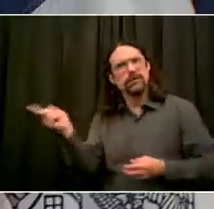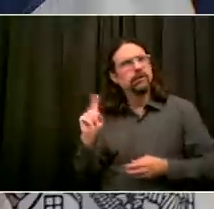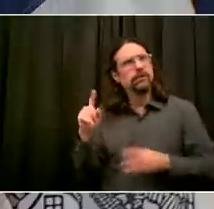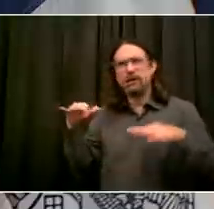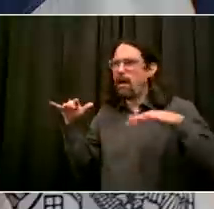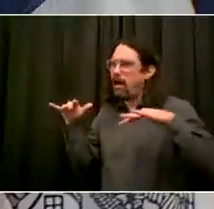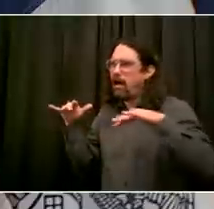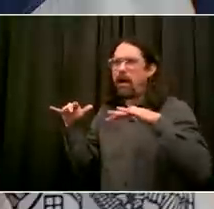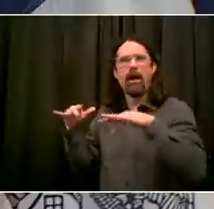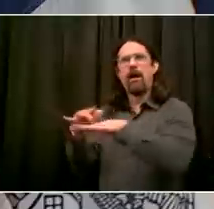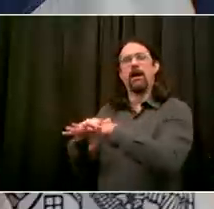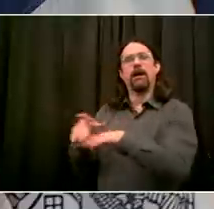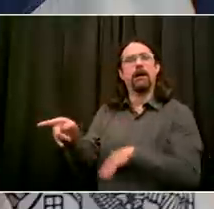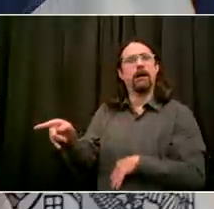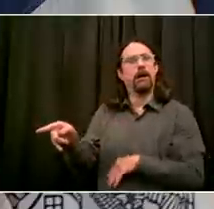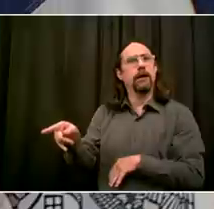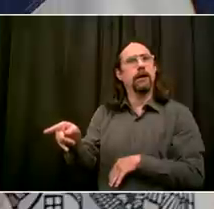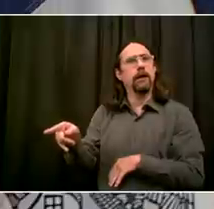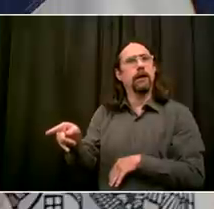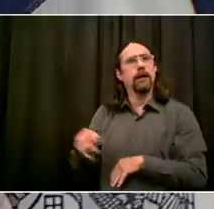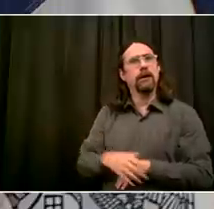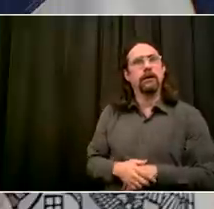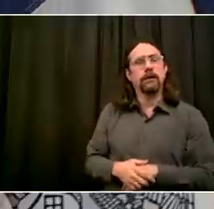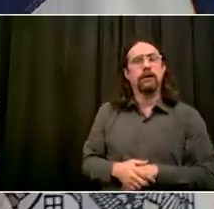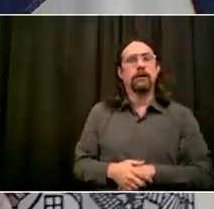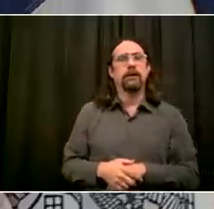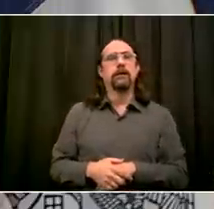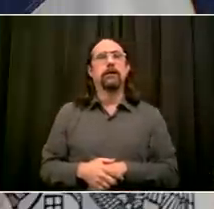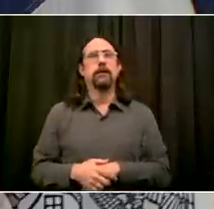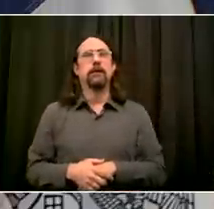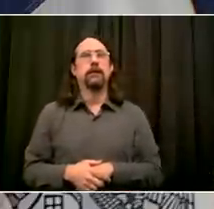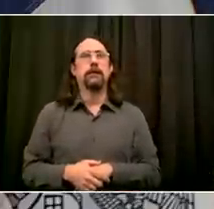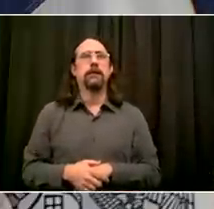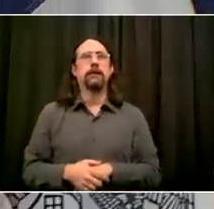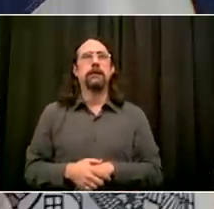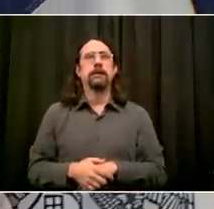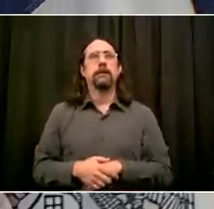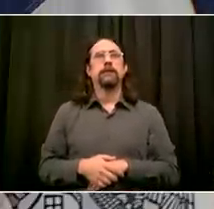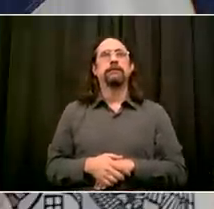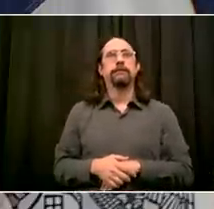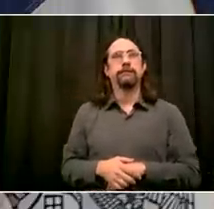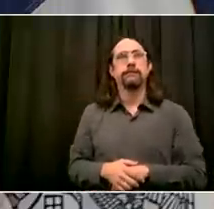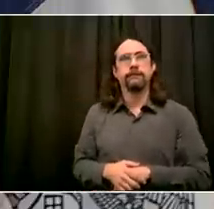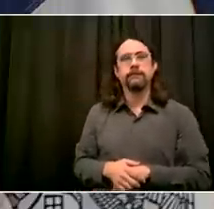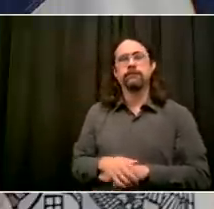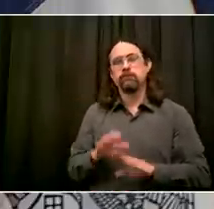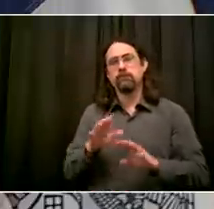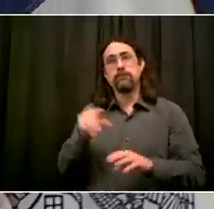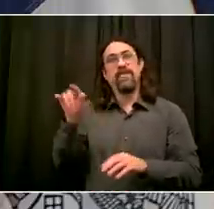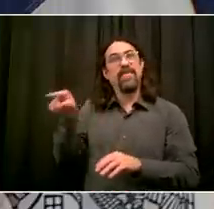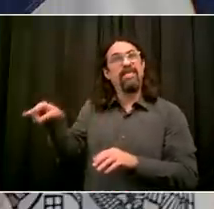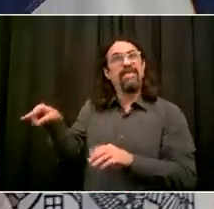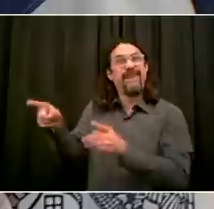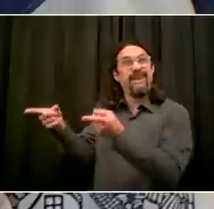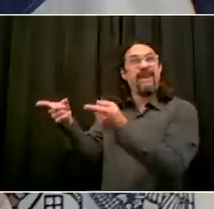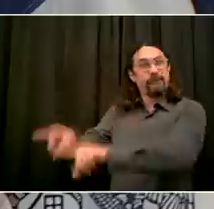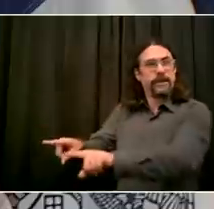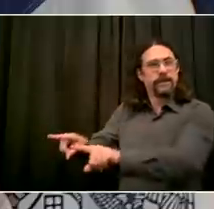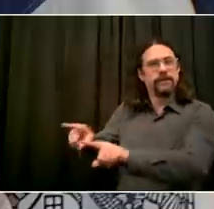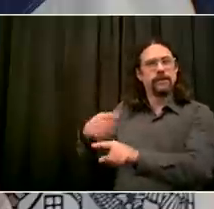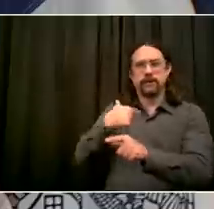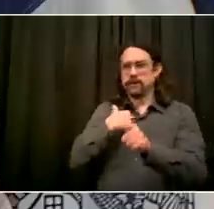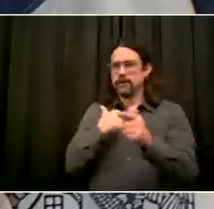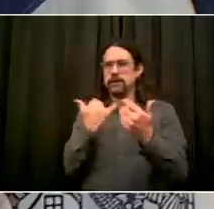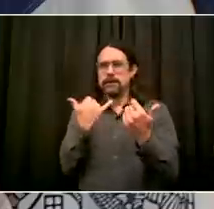harmful, and that has to be addressed, and we'll address it certainly in terms of those individuals. Second, the important point, the